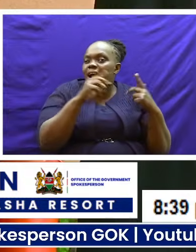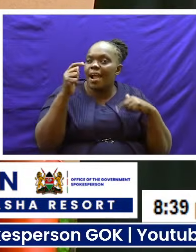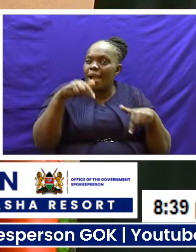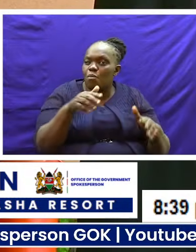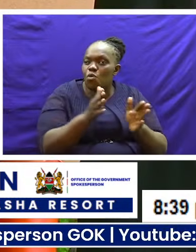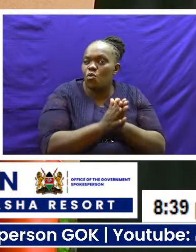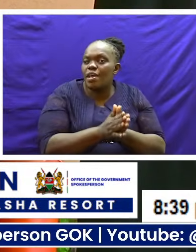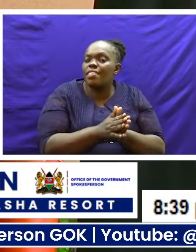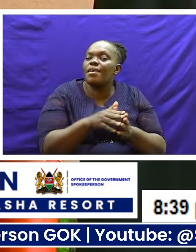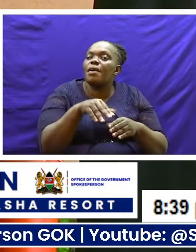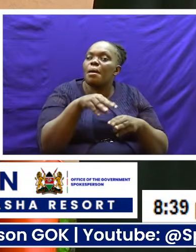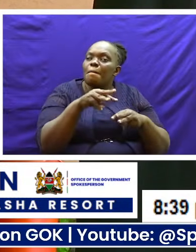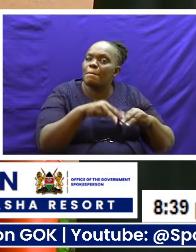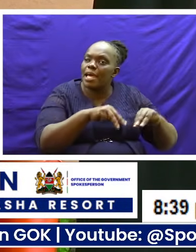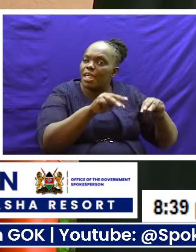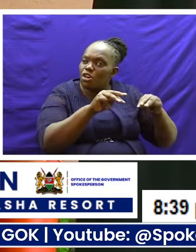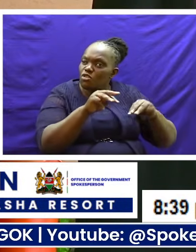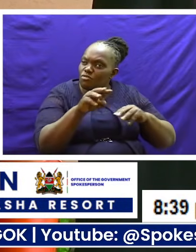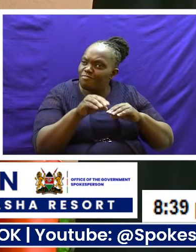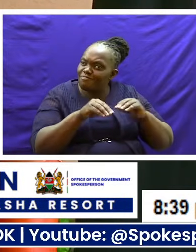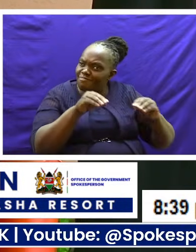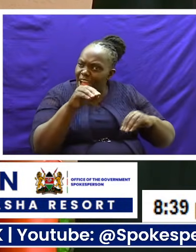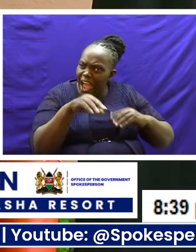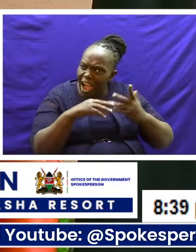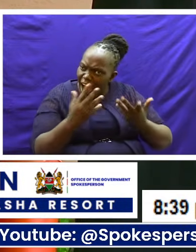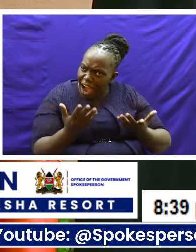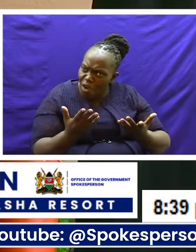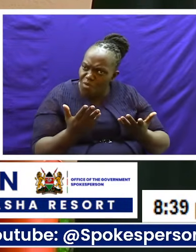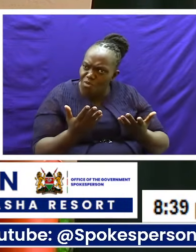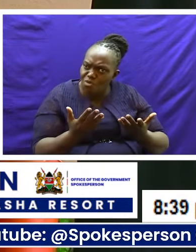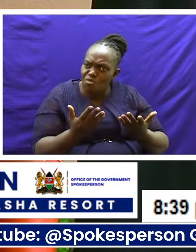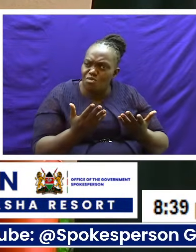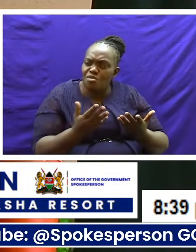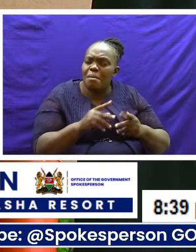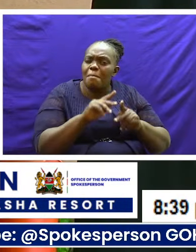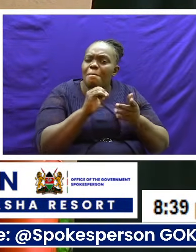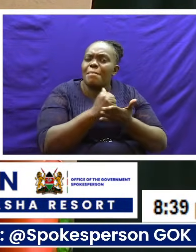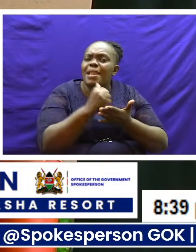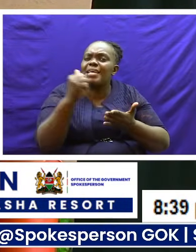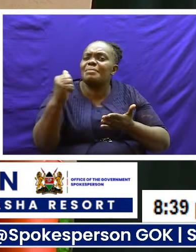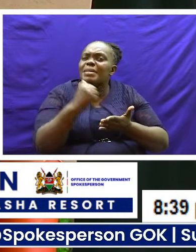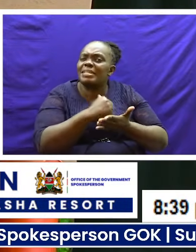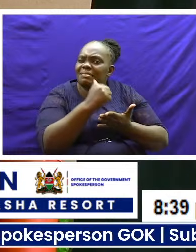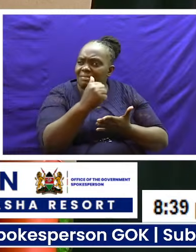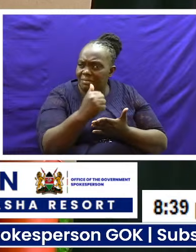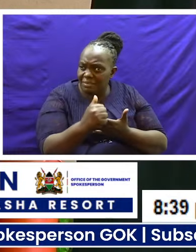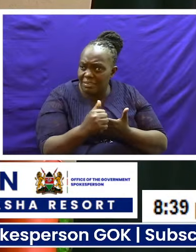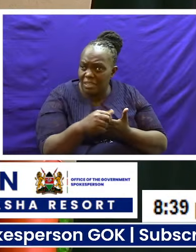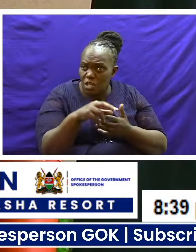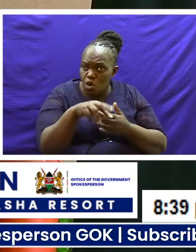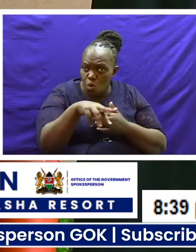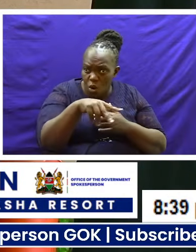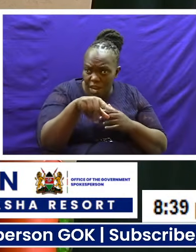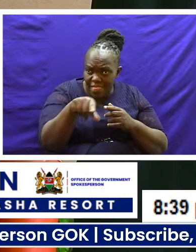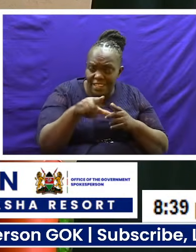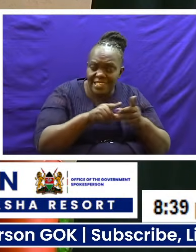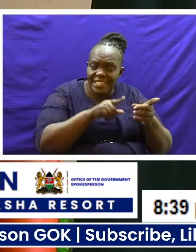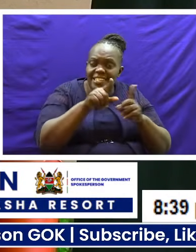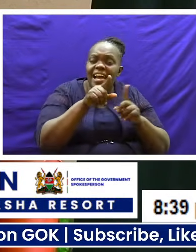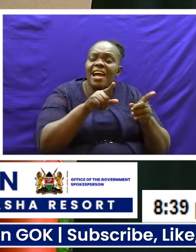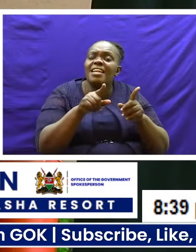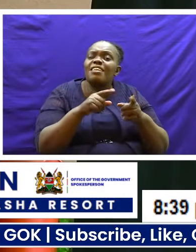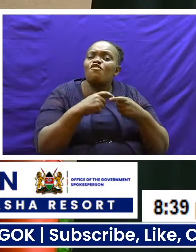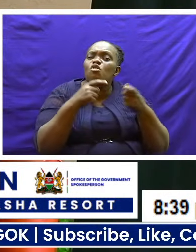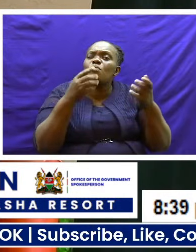with a criteria, the criteria for placement. So we are walking that journey